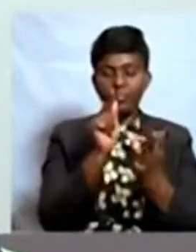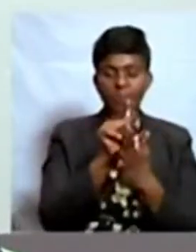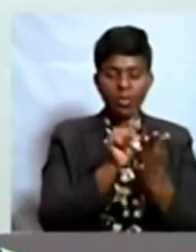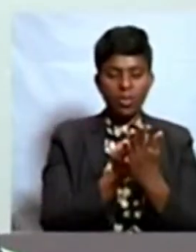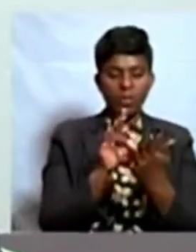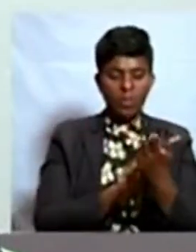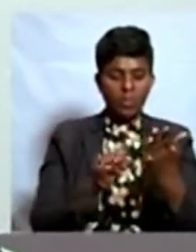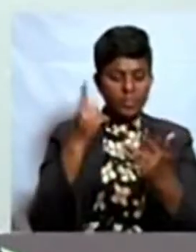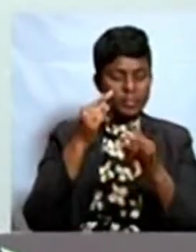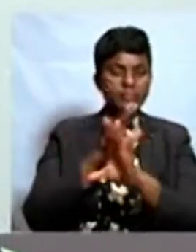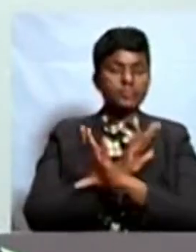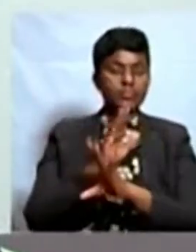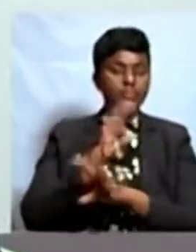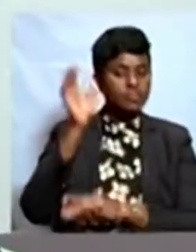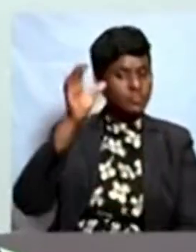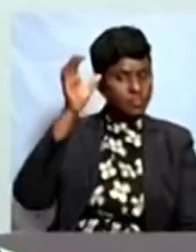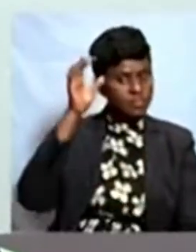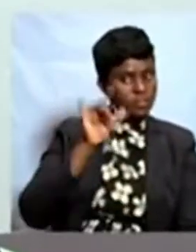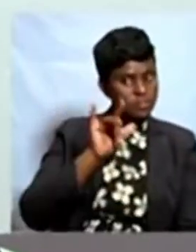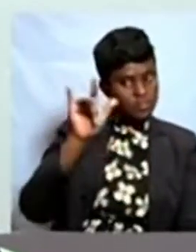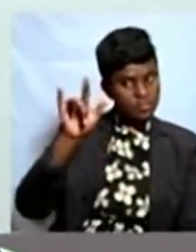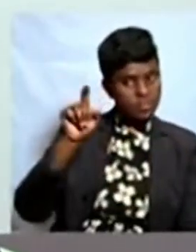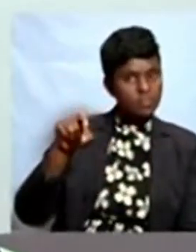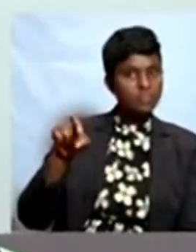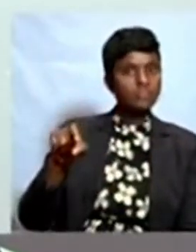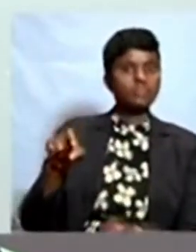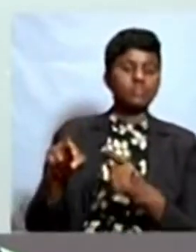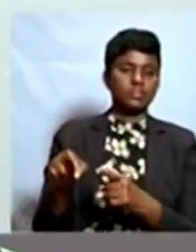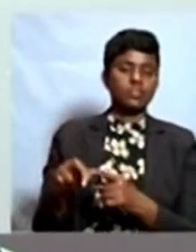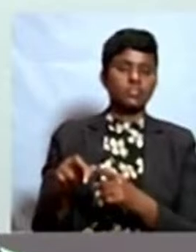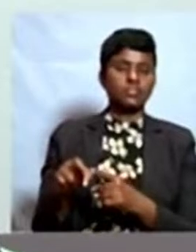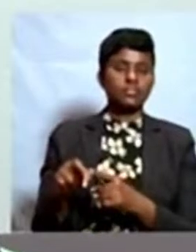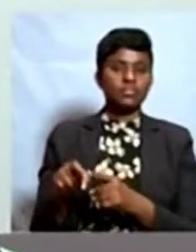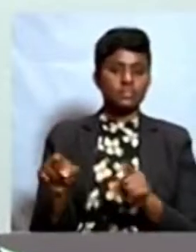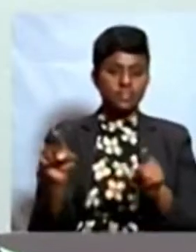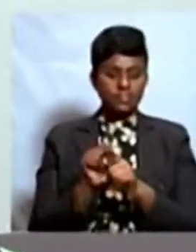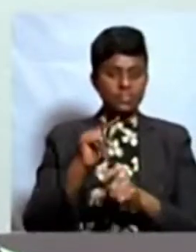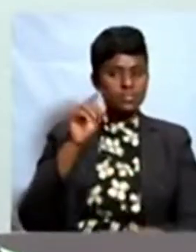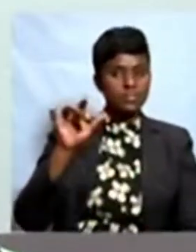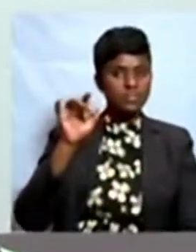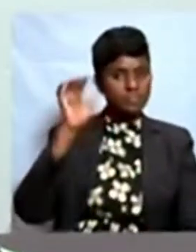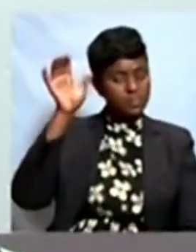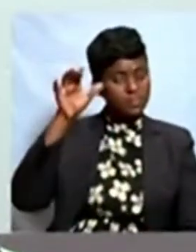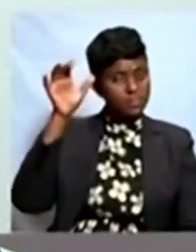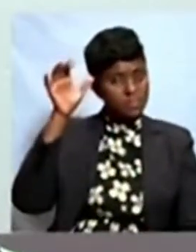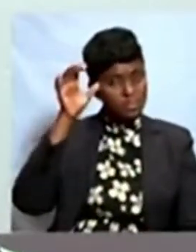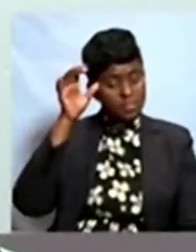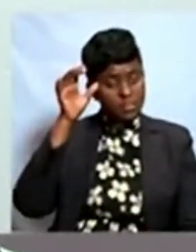basis for the Zambia civil aviation requirements. The